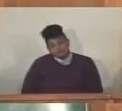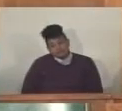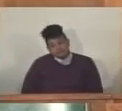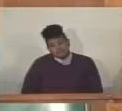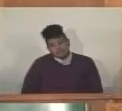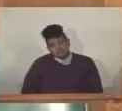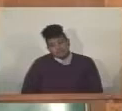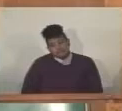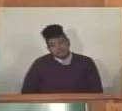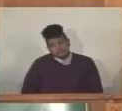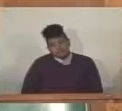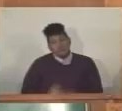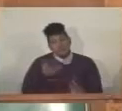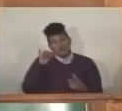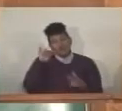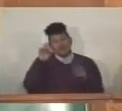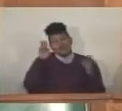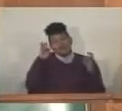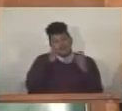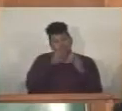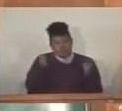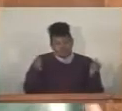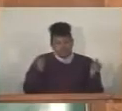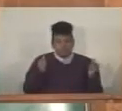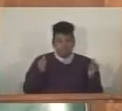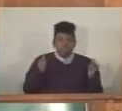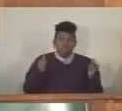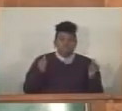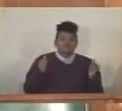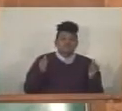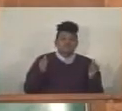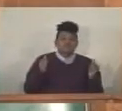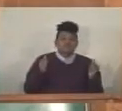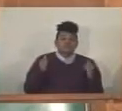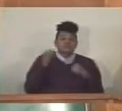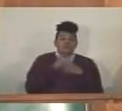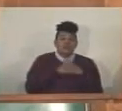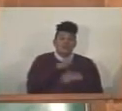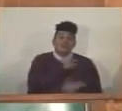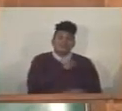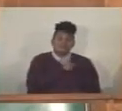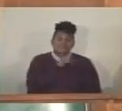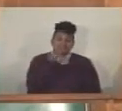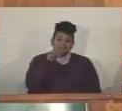some difficulties down the road, because a